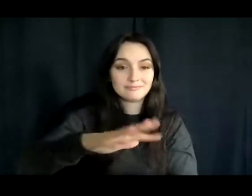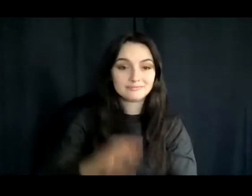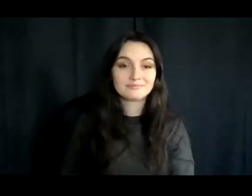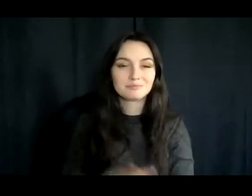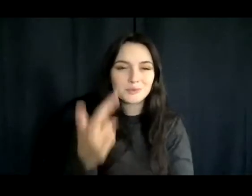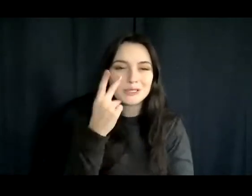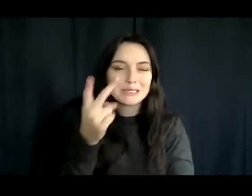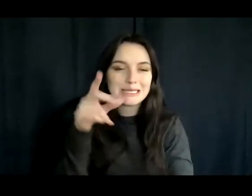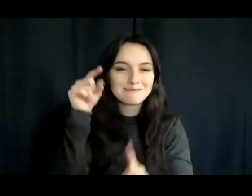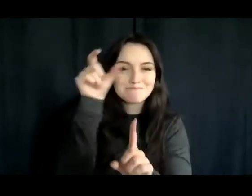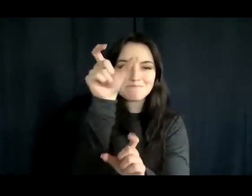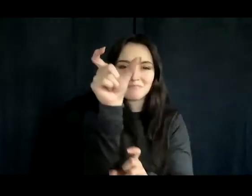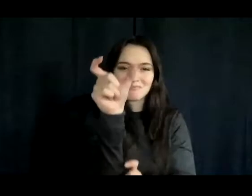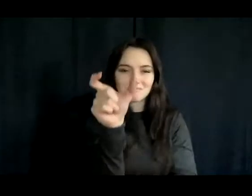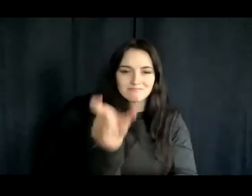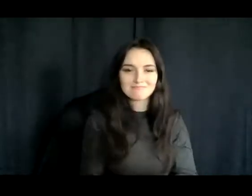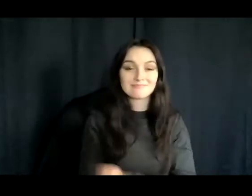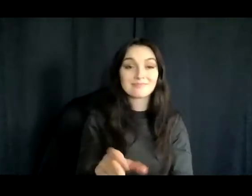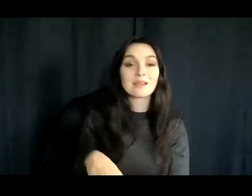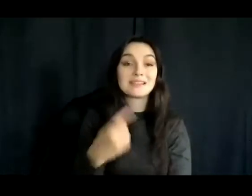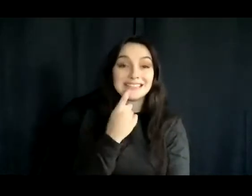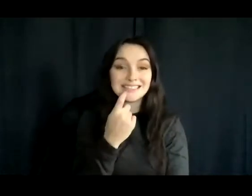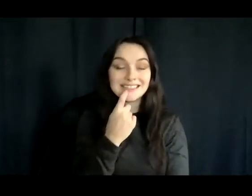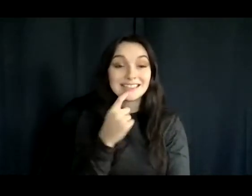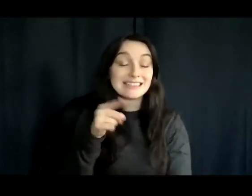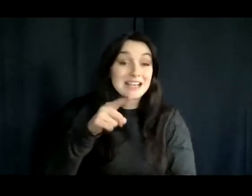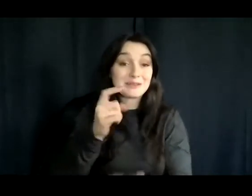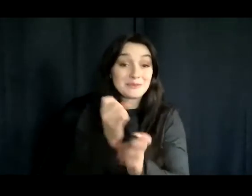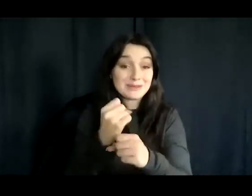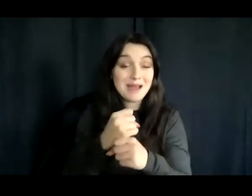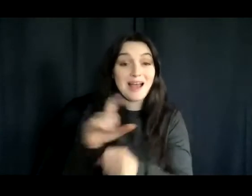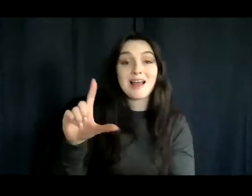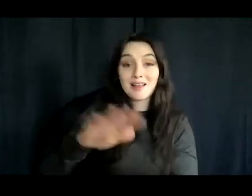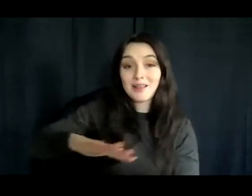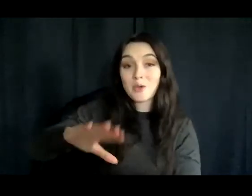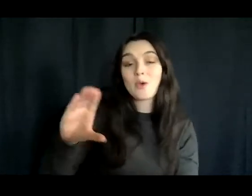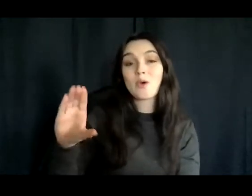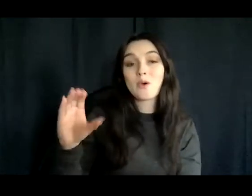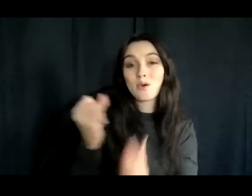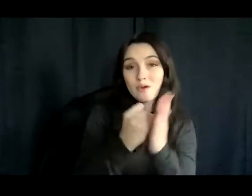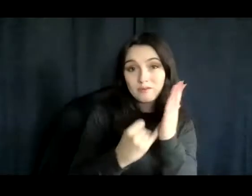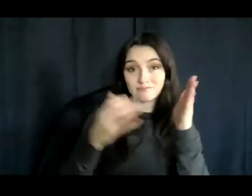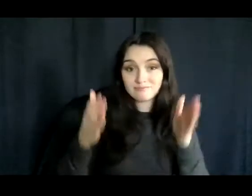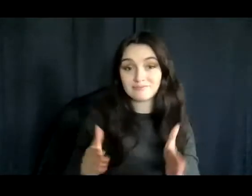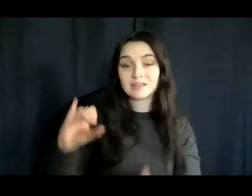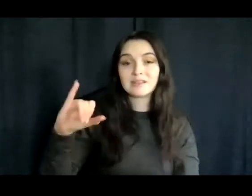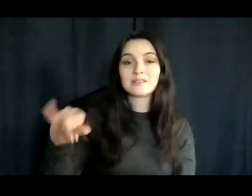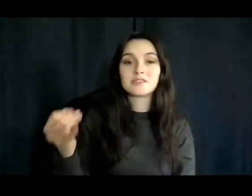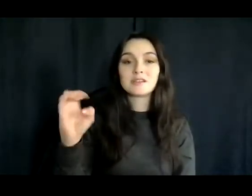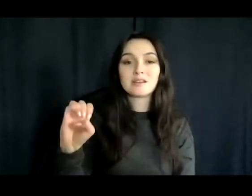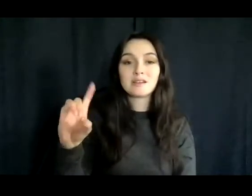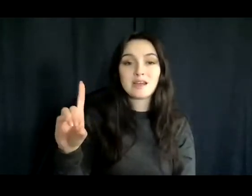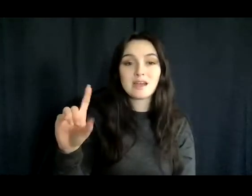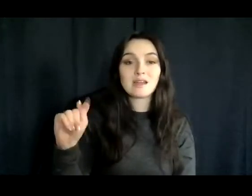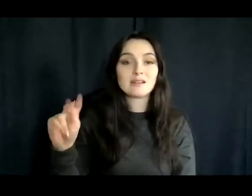metal objects was made by a local artist named Jed Turner. Mm-hmm. And he has done a few